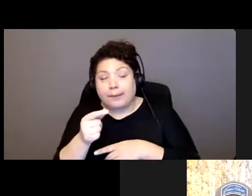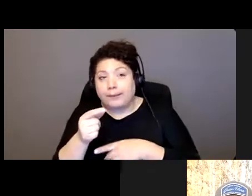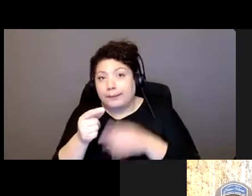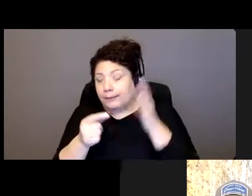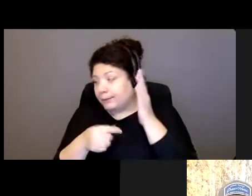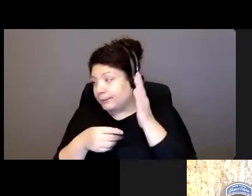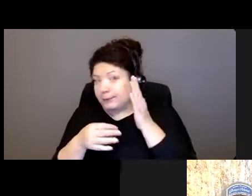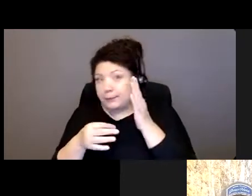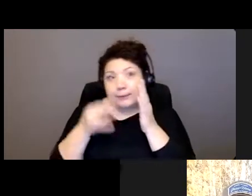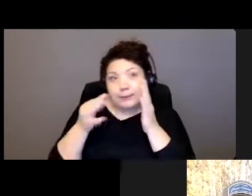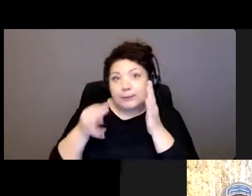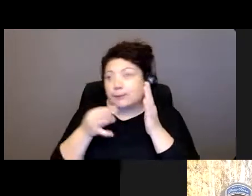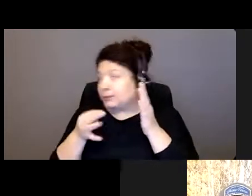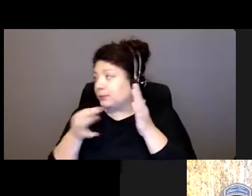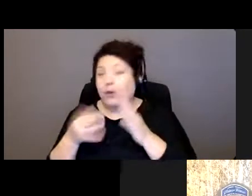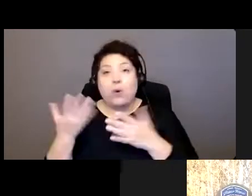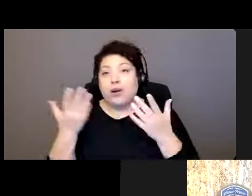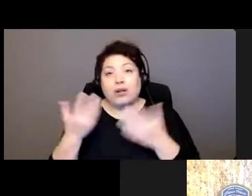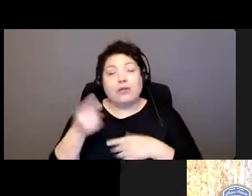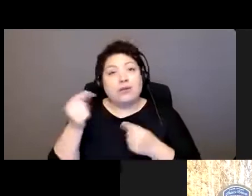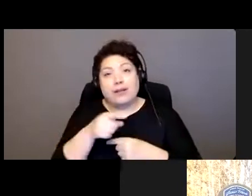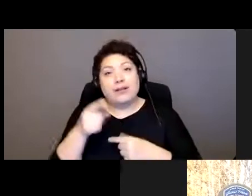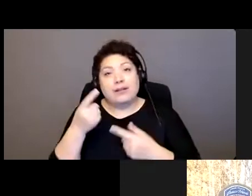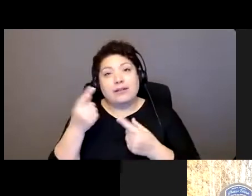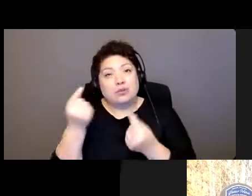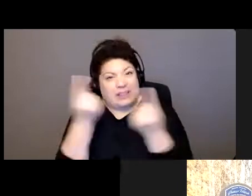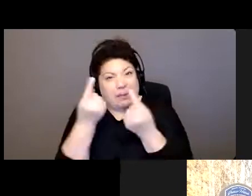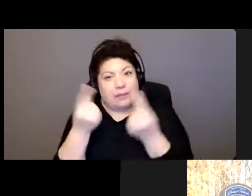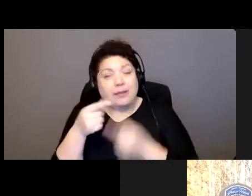close their eyes, they pretend they don't see that person doing something.